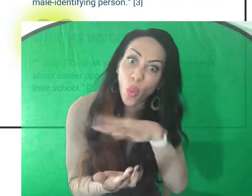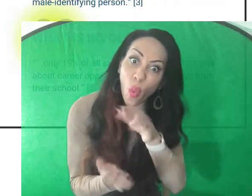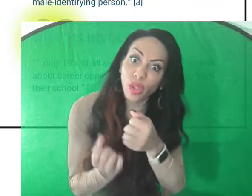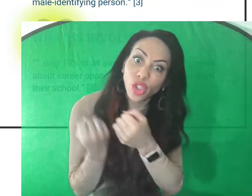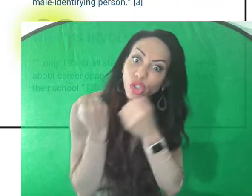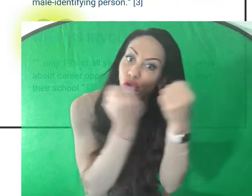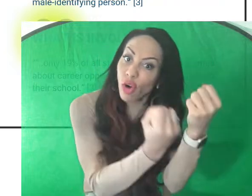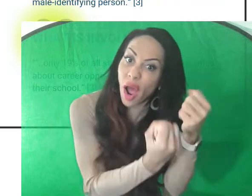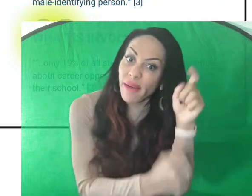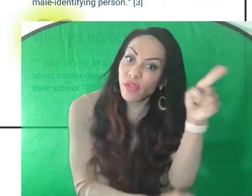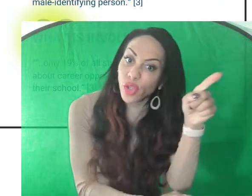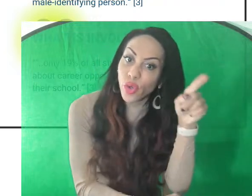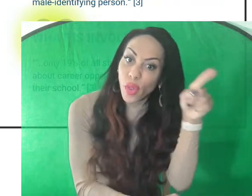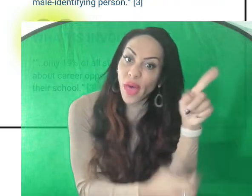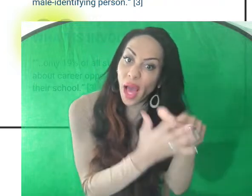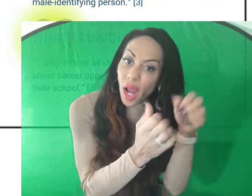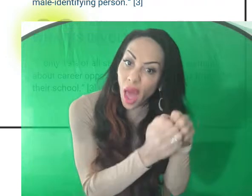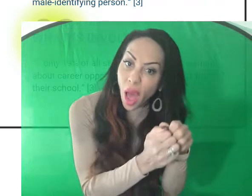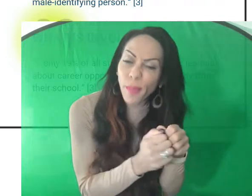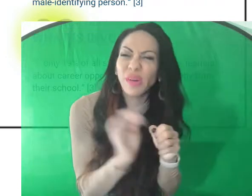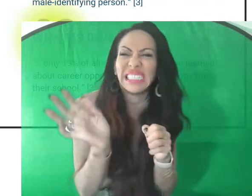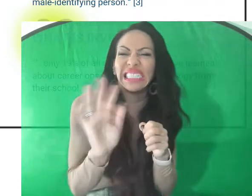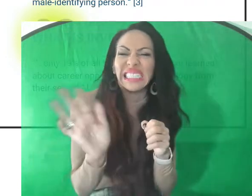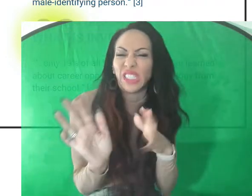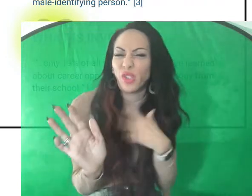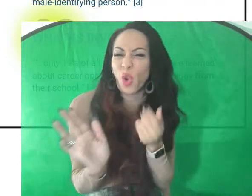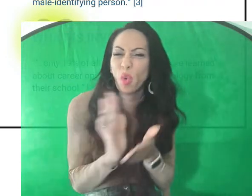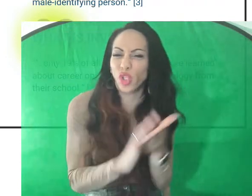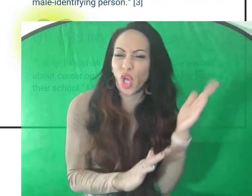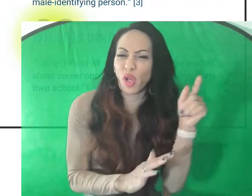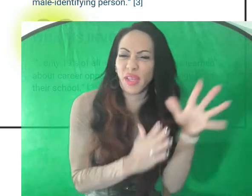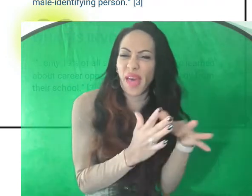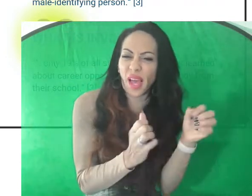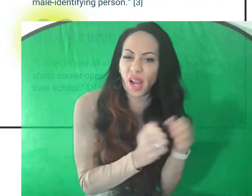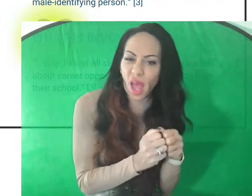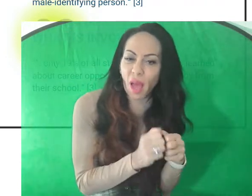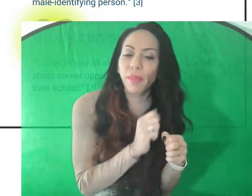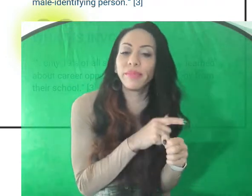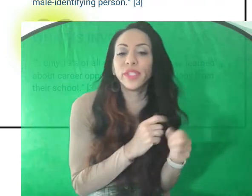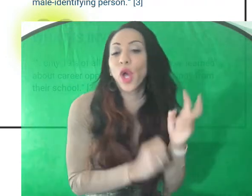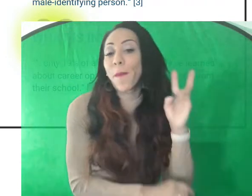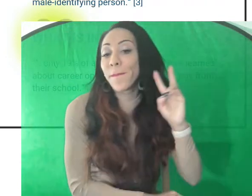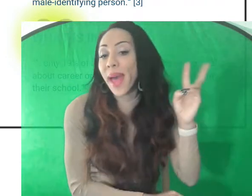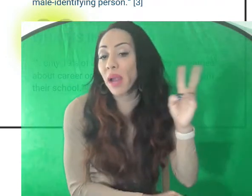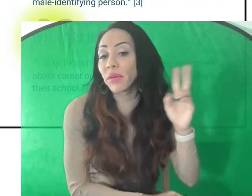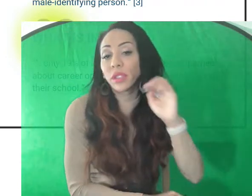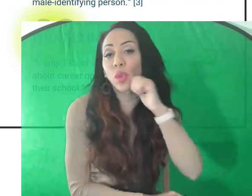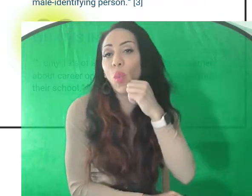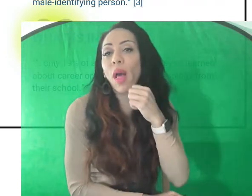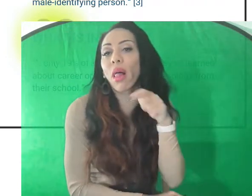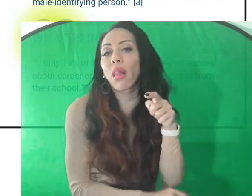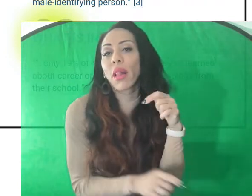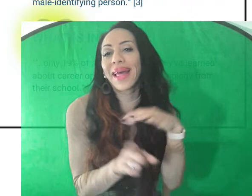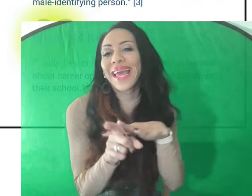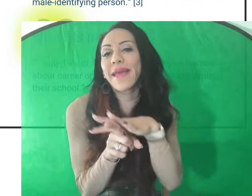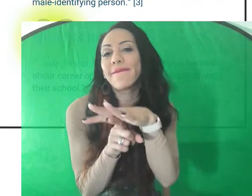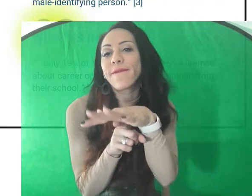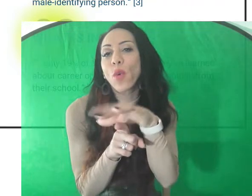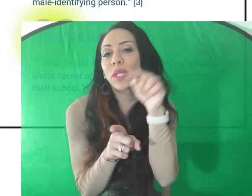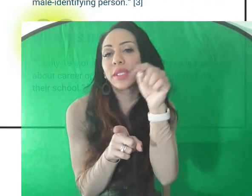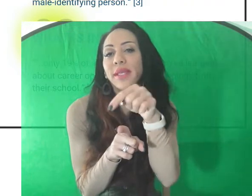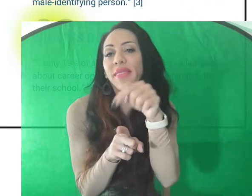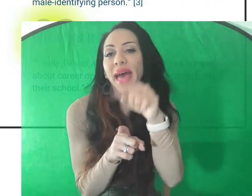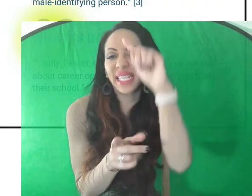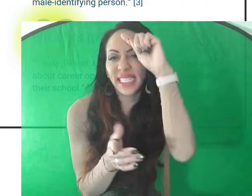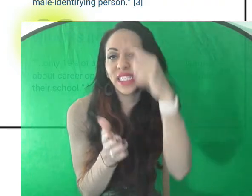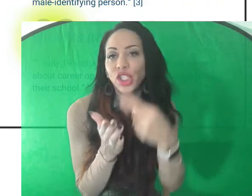journey or having to pay out for something financially as well. The parents might actually take more leadership in those